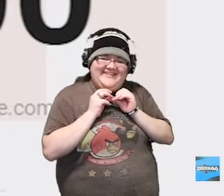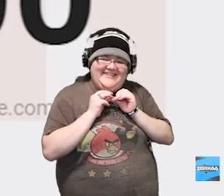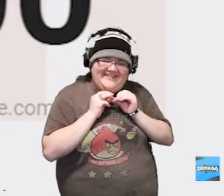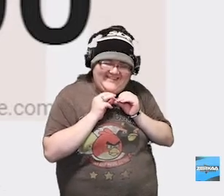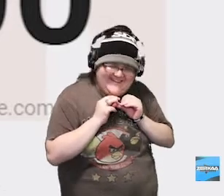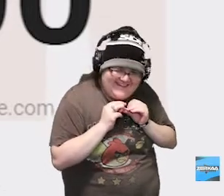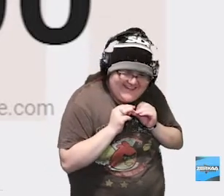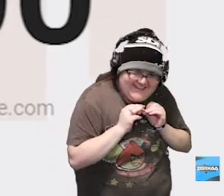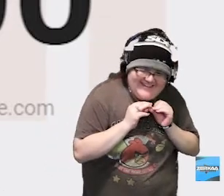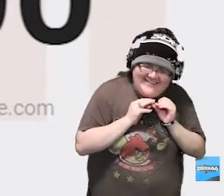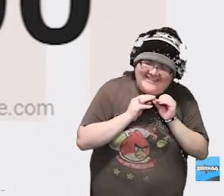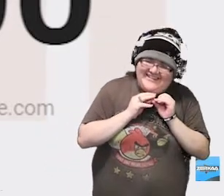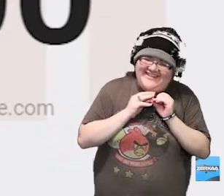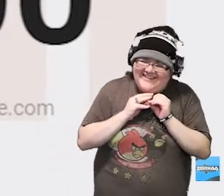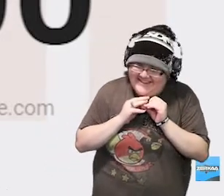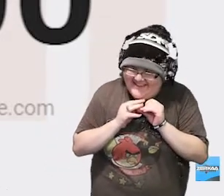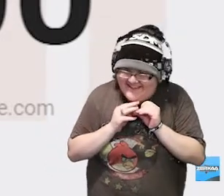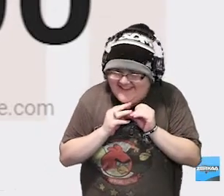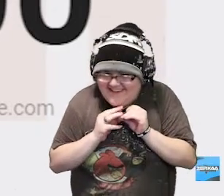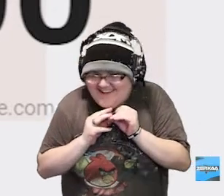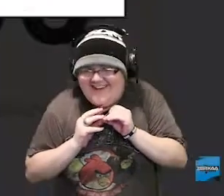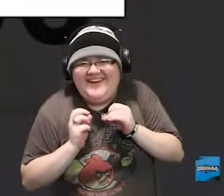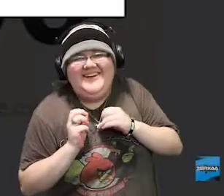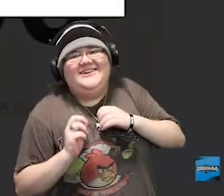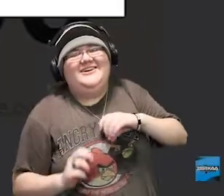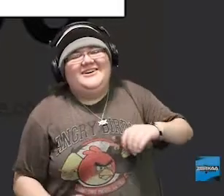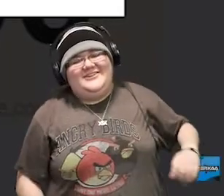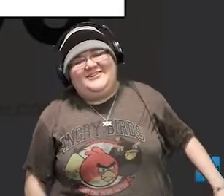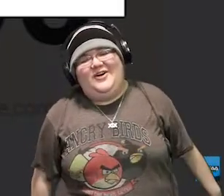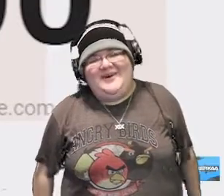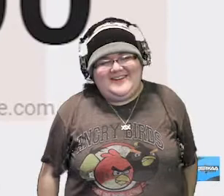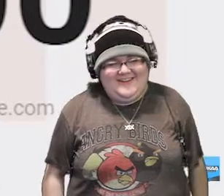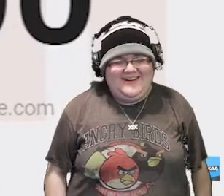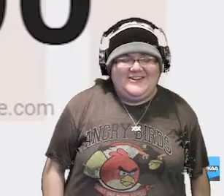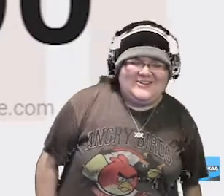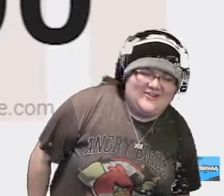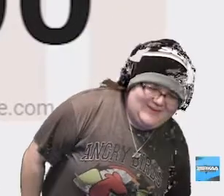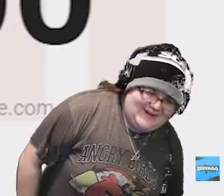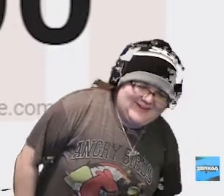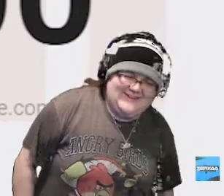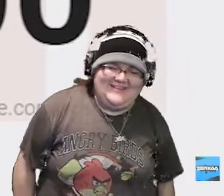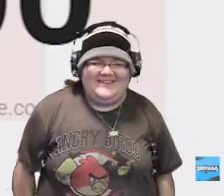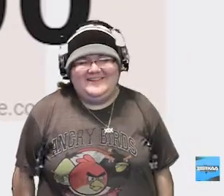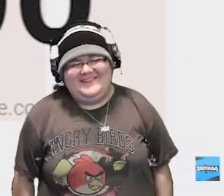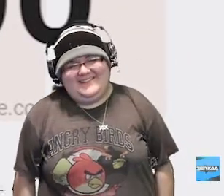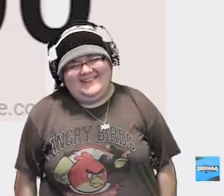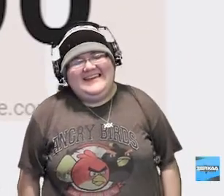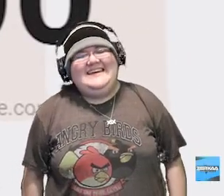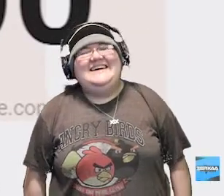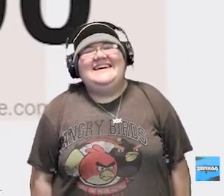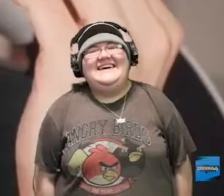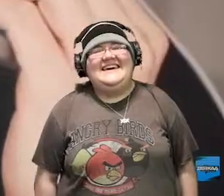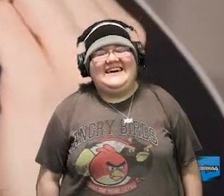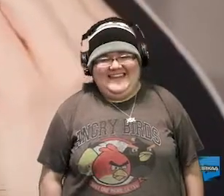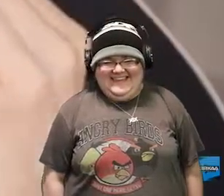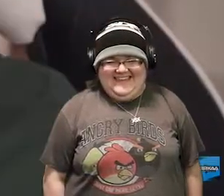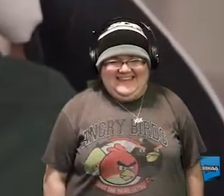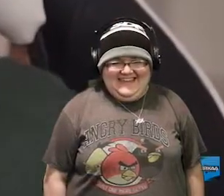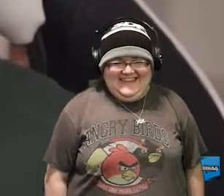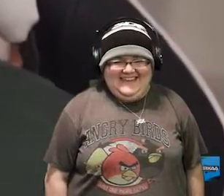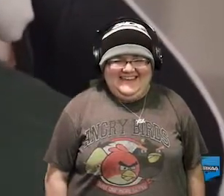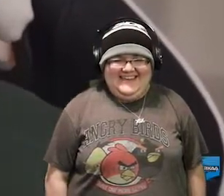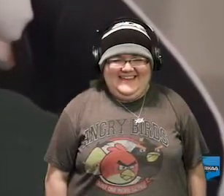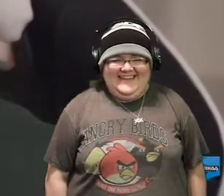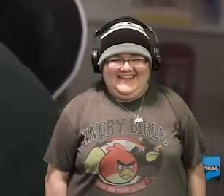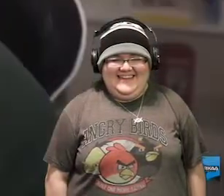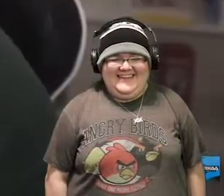this? Kira, stop. I beg. Please stop. Please stop. Stop what are you it. Doing? Stop please it. Stop. Anyway, yeah, team, if you liked the video as